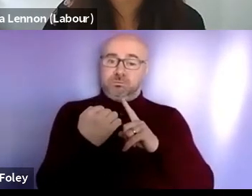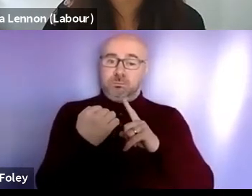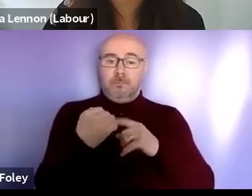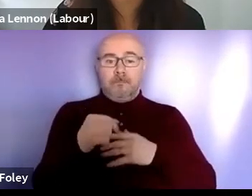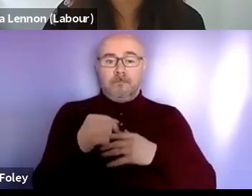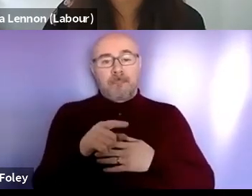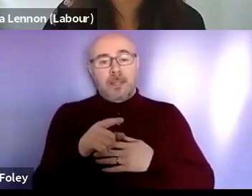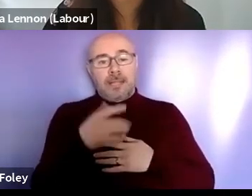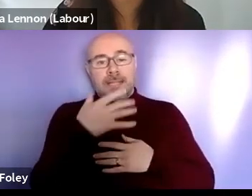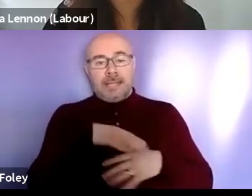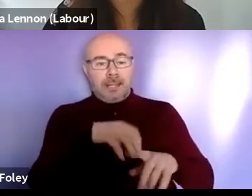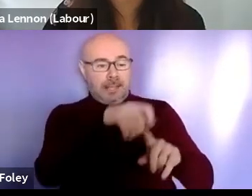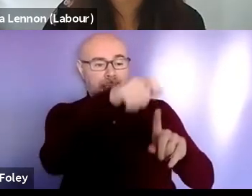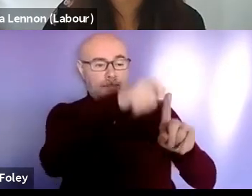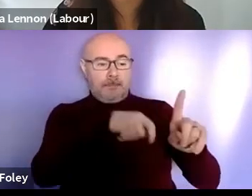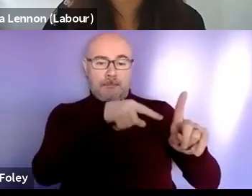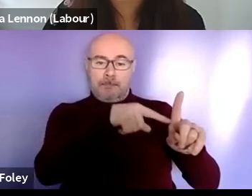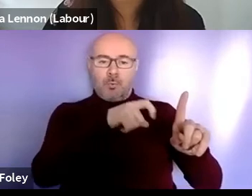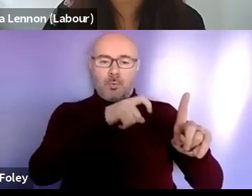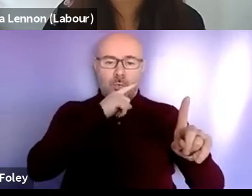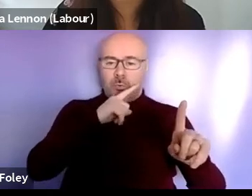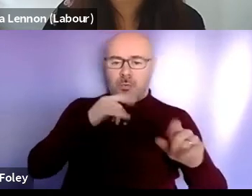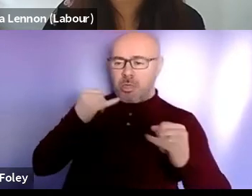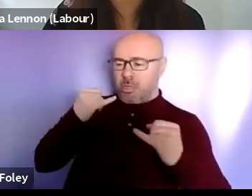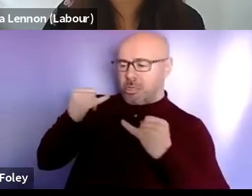getting the perpetrators, but also giving